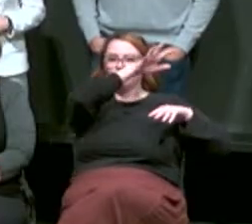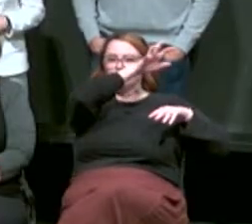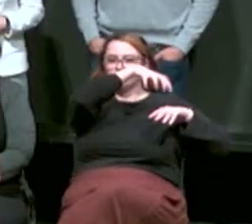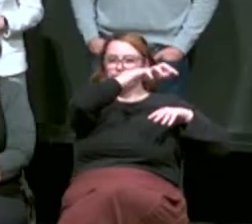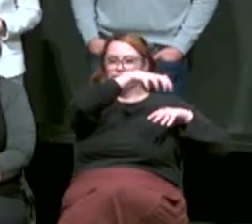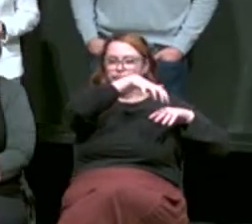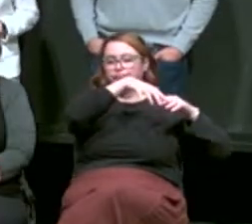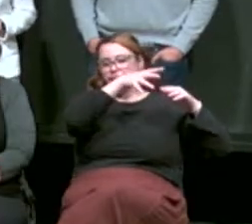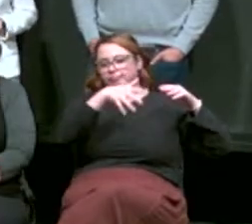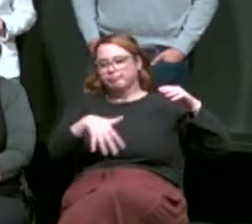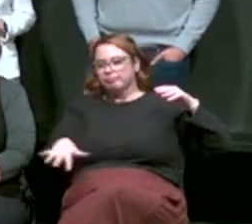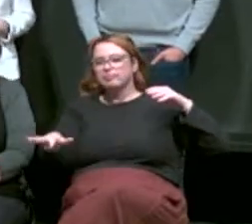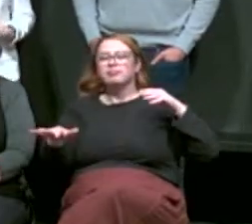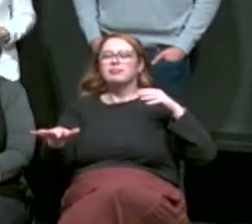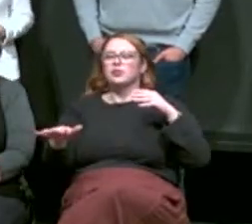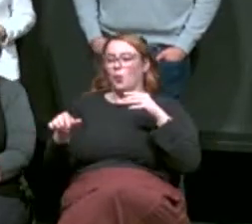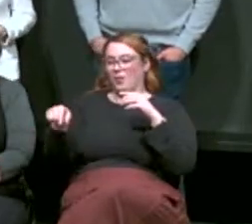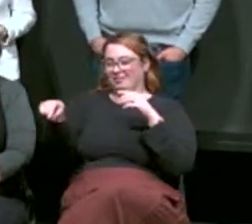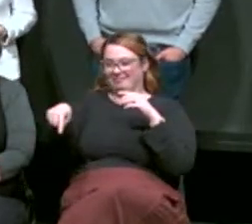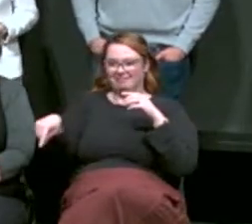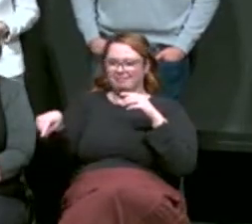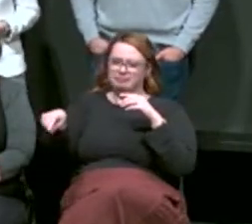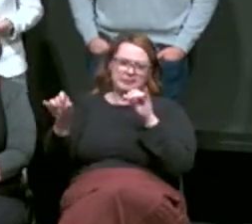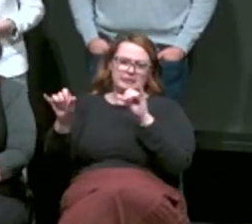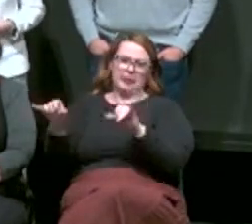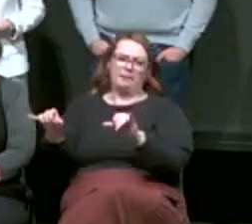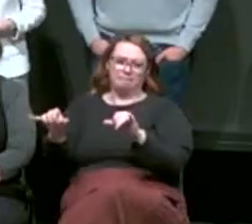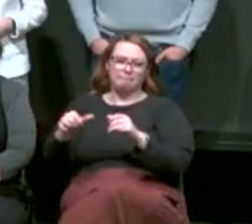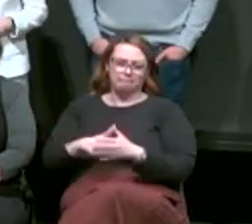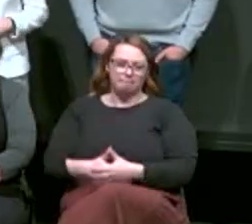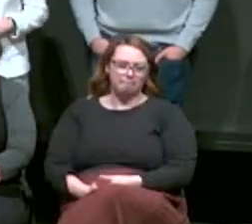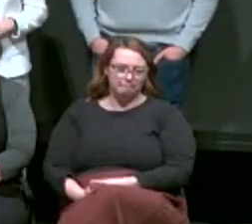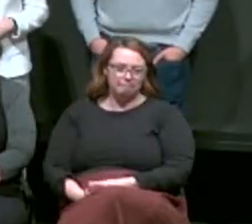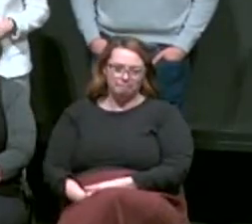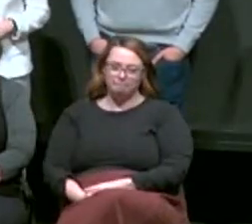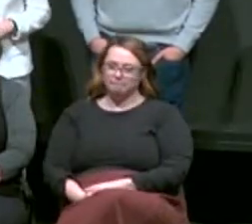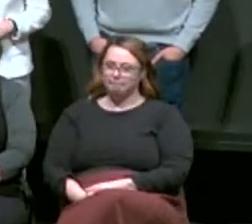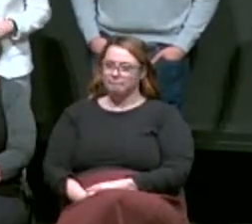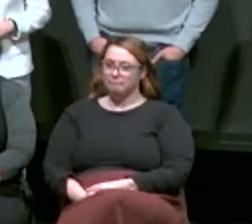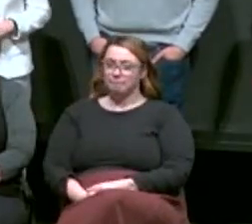is now and whatever the future holds.